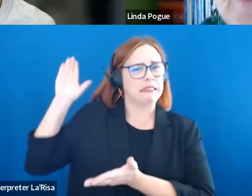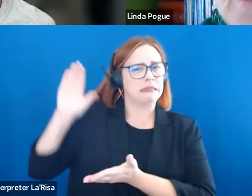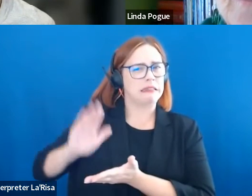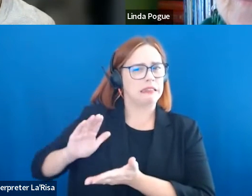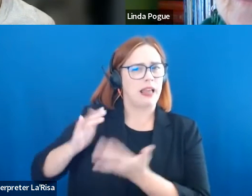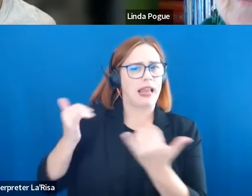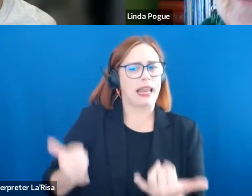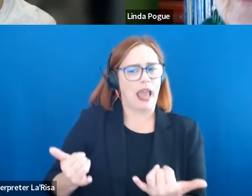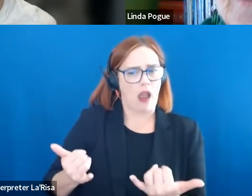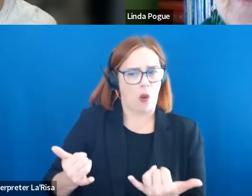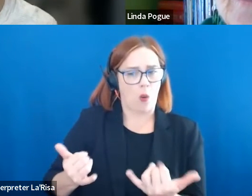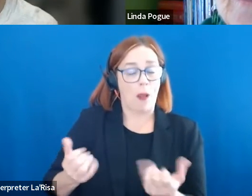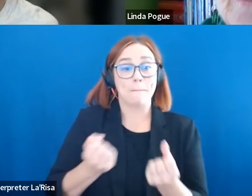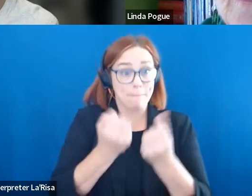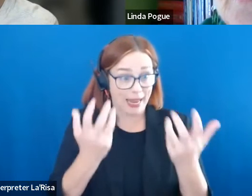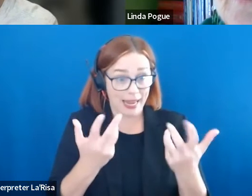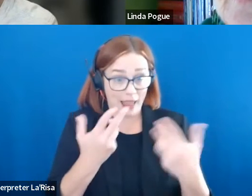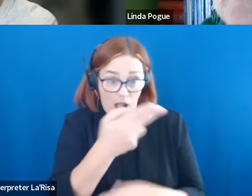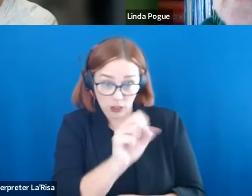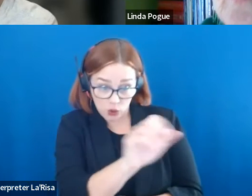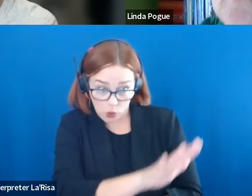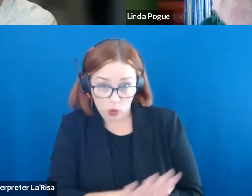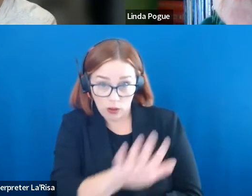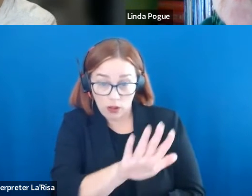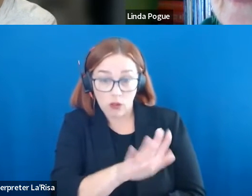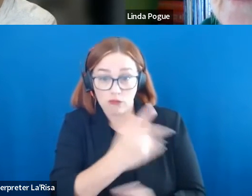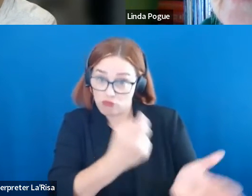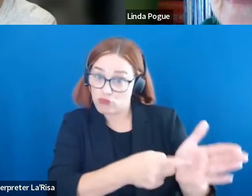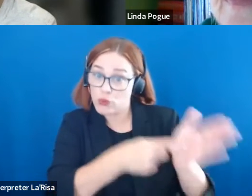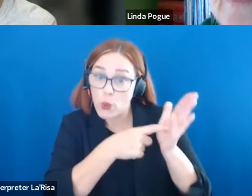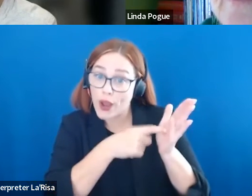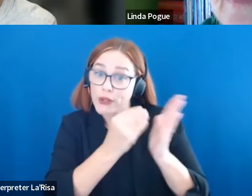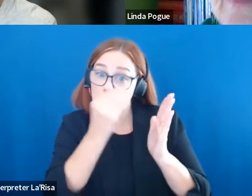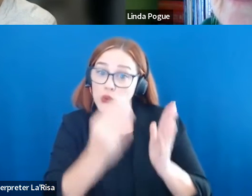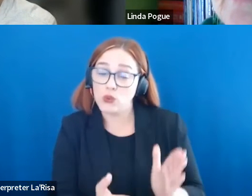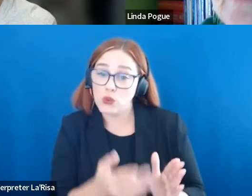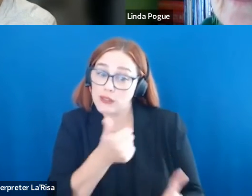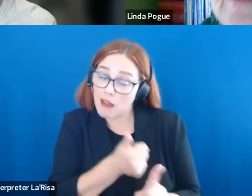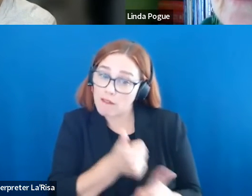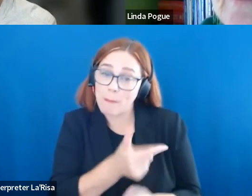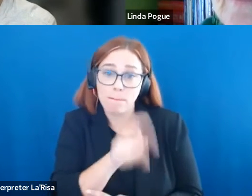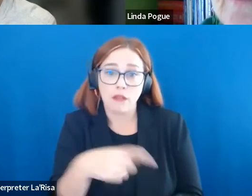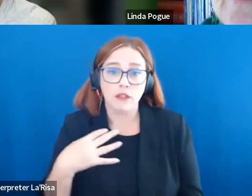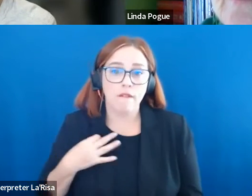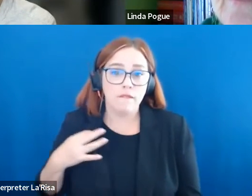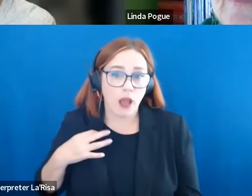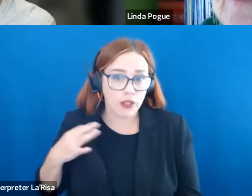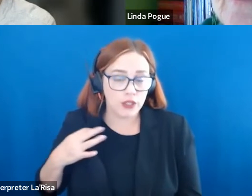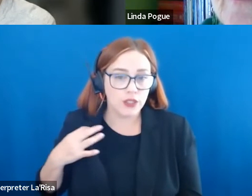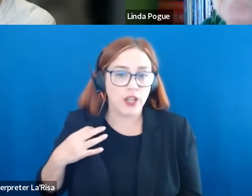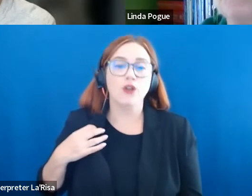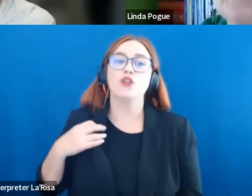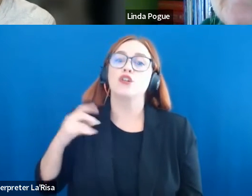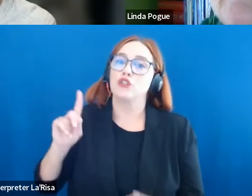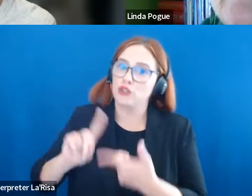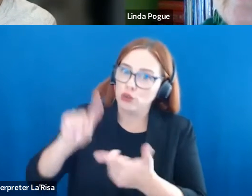our area high schools still require that students do some volunteer time as a requirement for graduation.